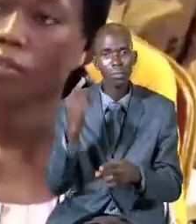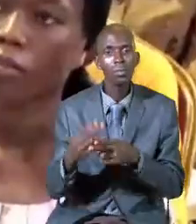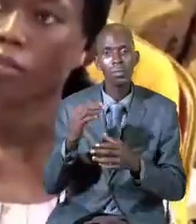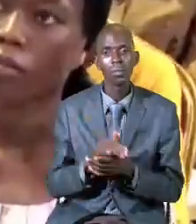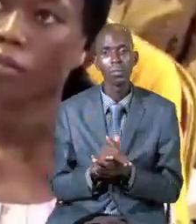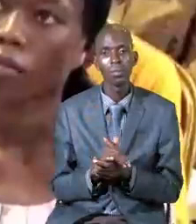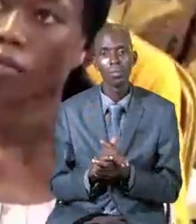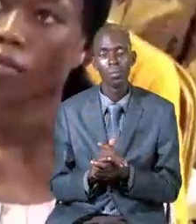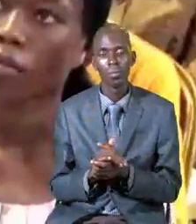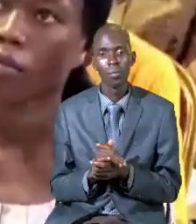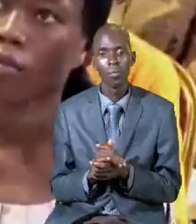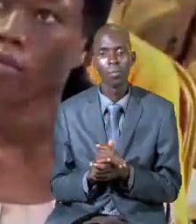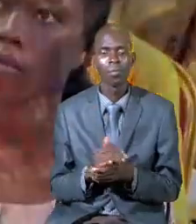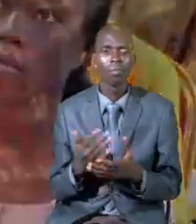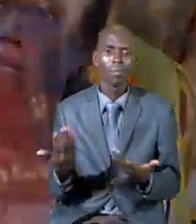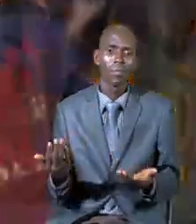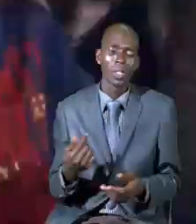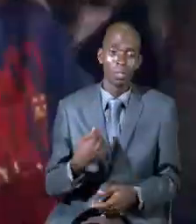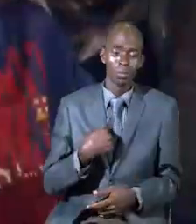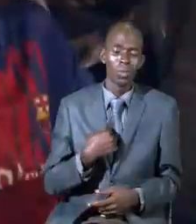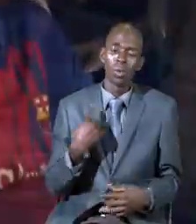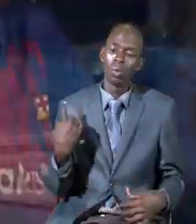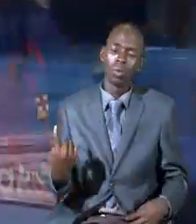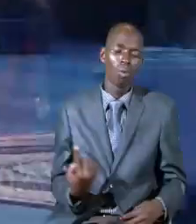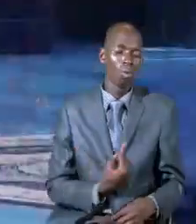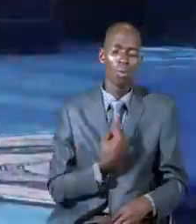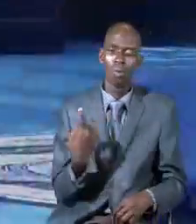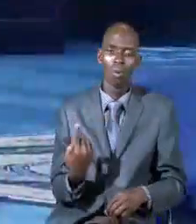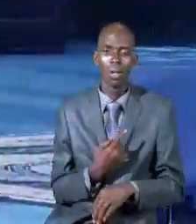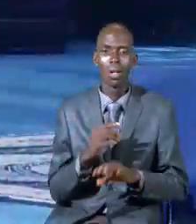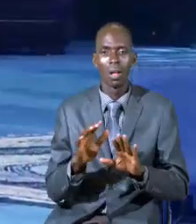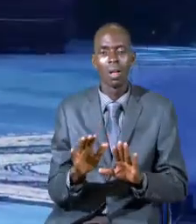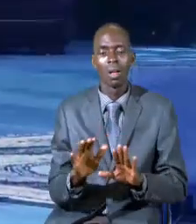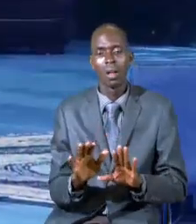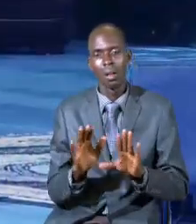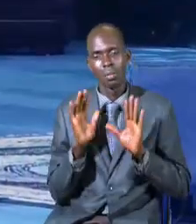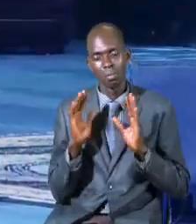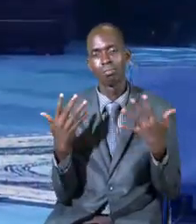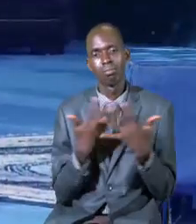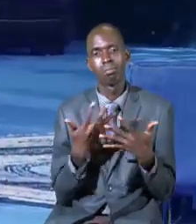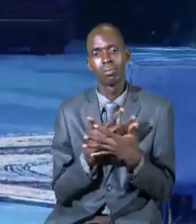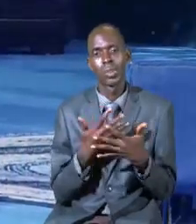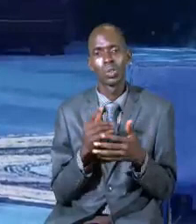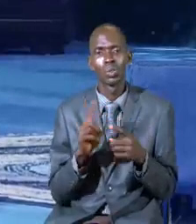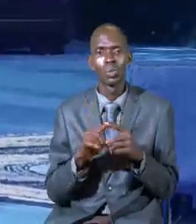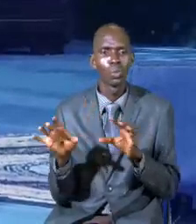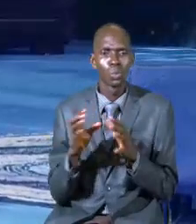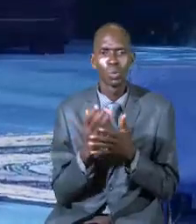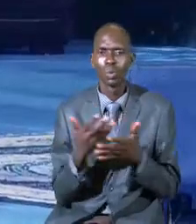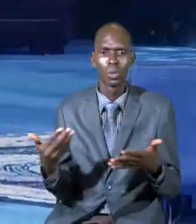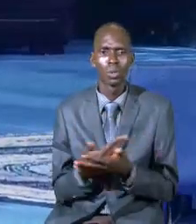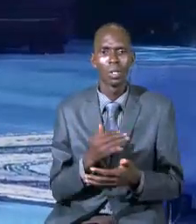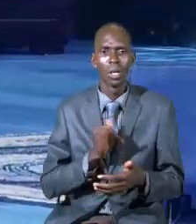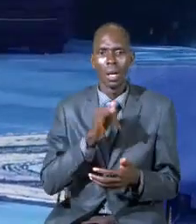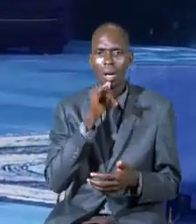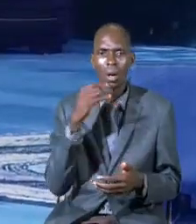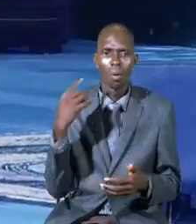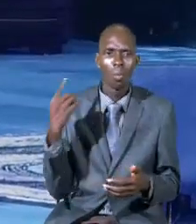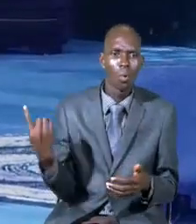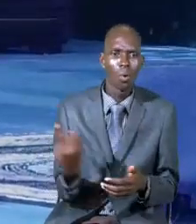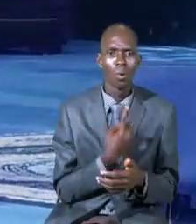I'm always afraid to do something new. I'm always afraid